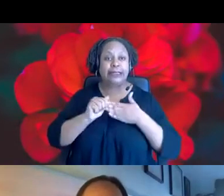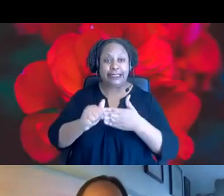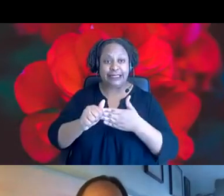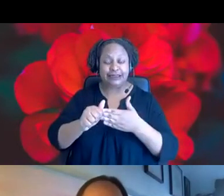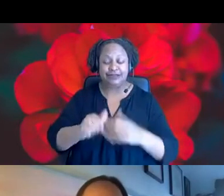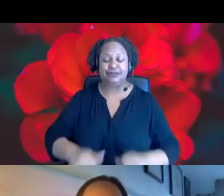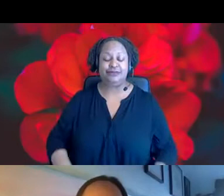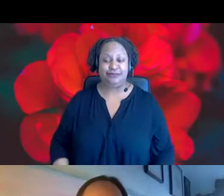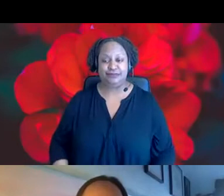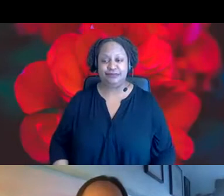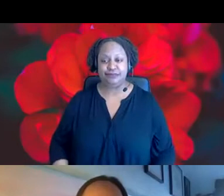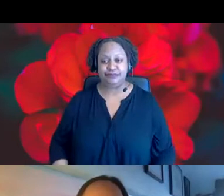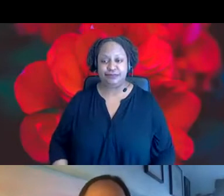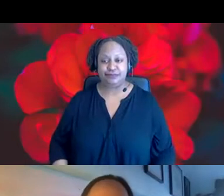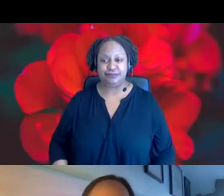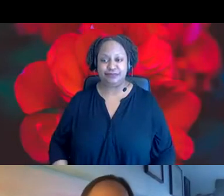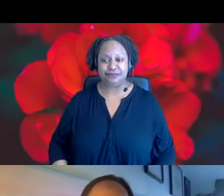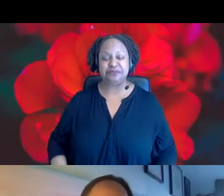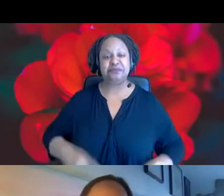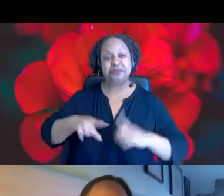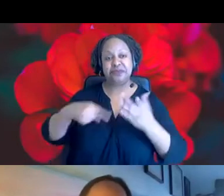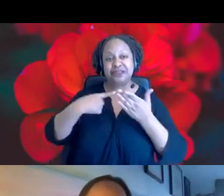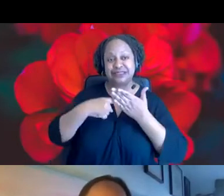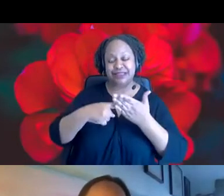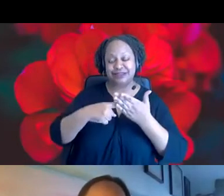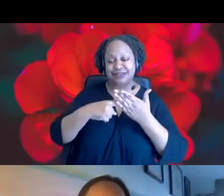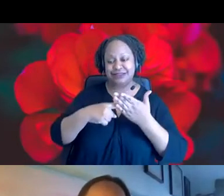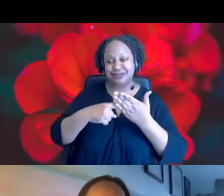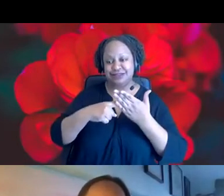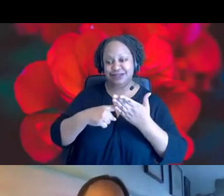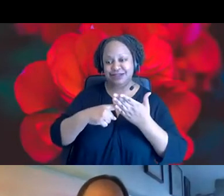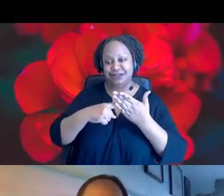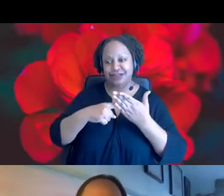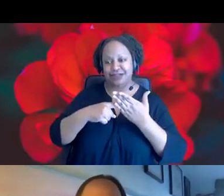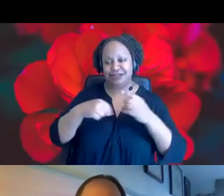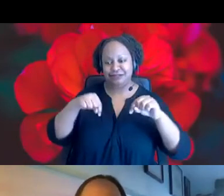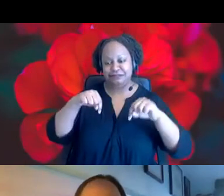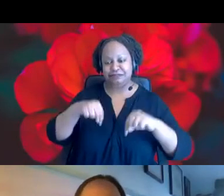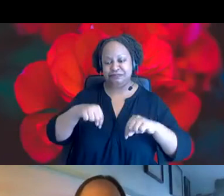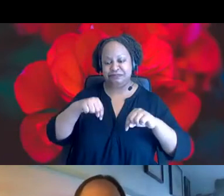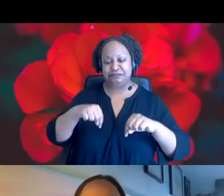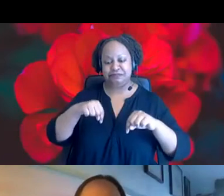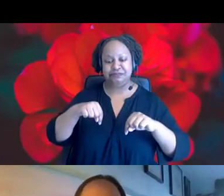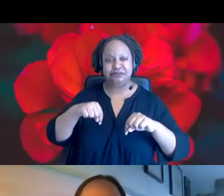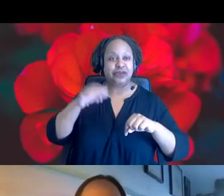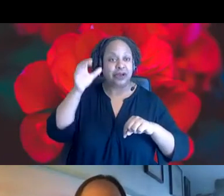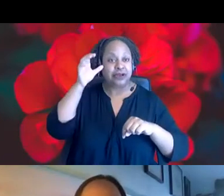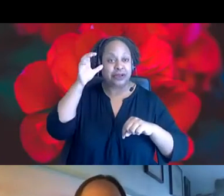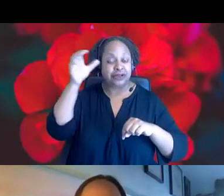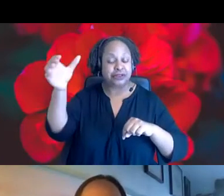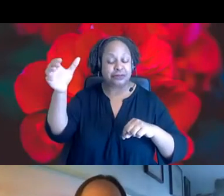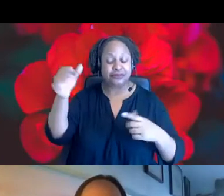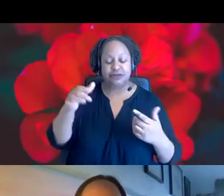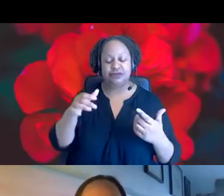that from a place of acknowledging, as it was called into the space earlier, about how you